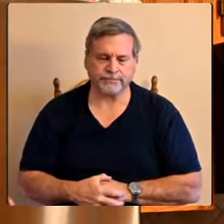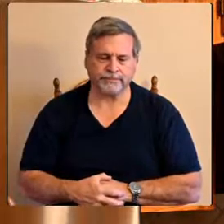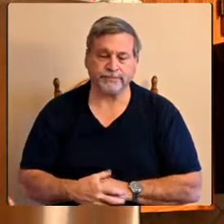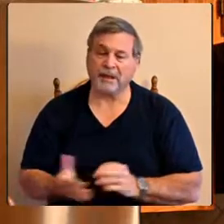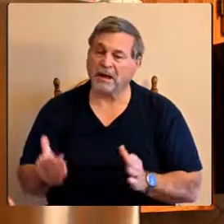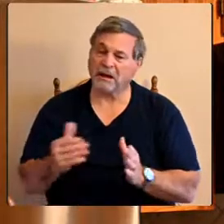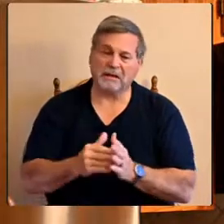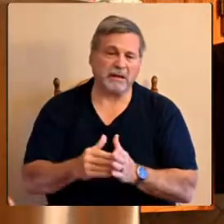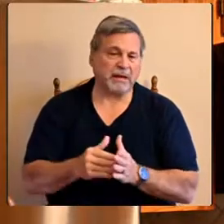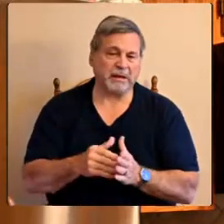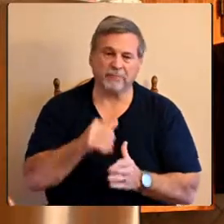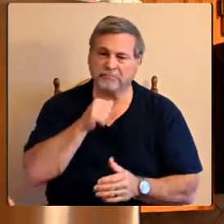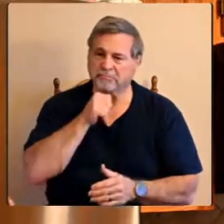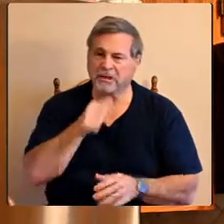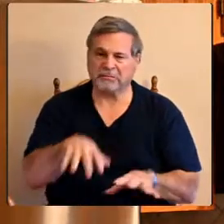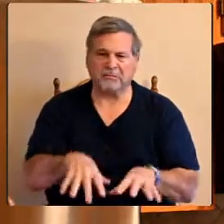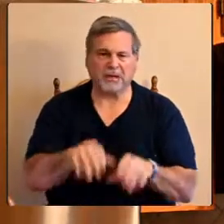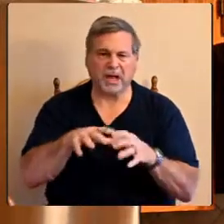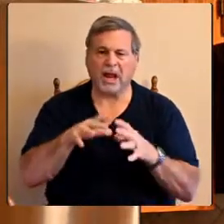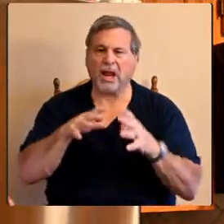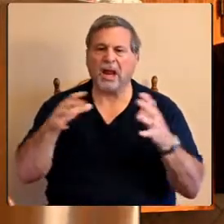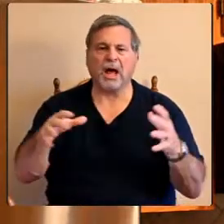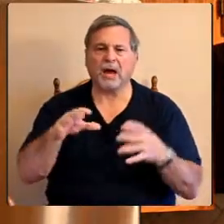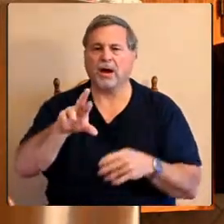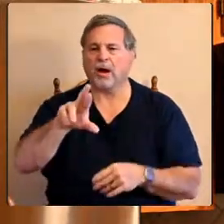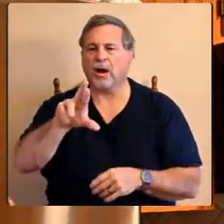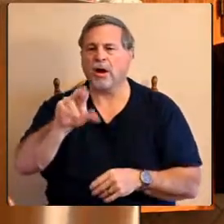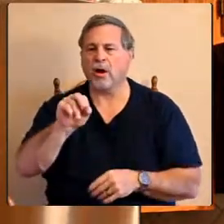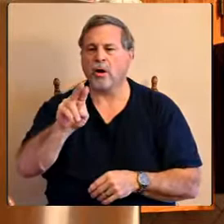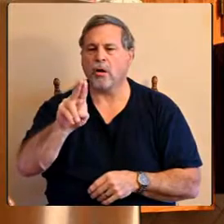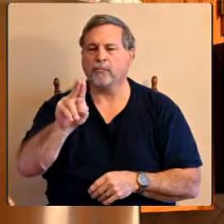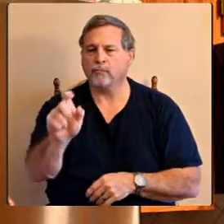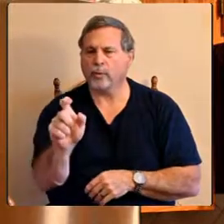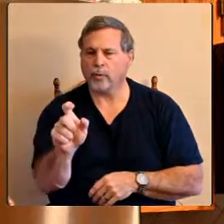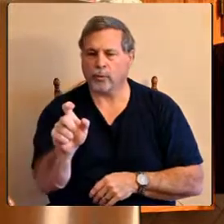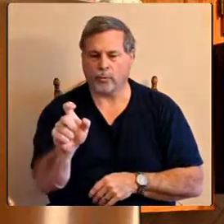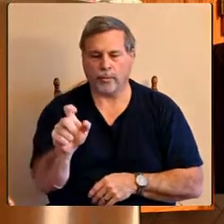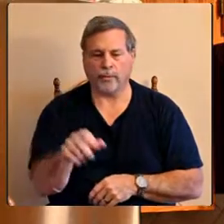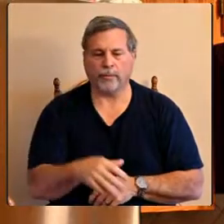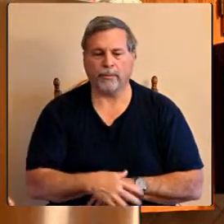And again, it doesn't take a lot of the roux.